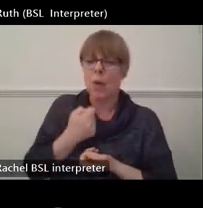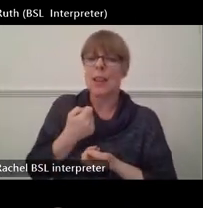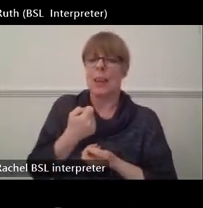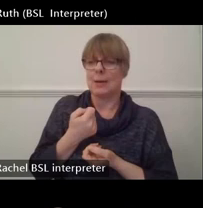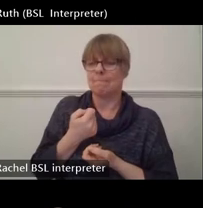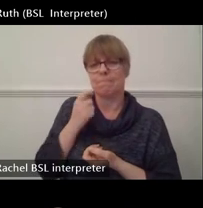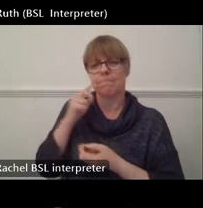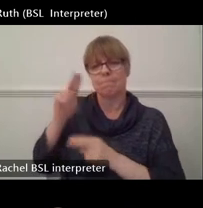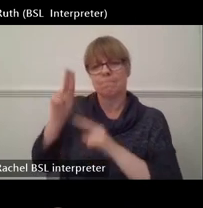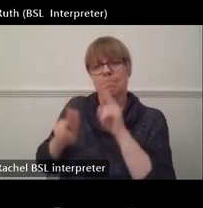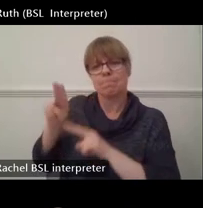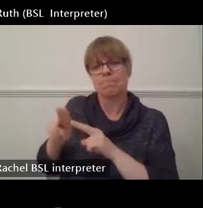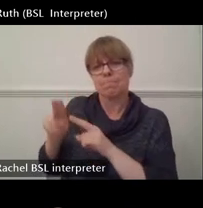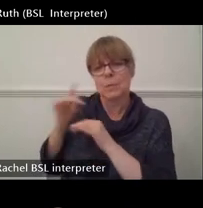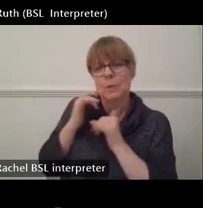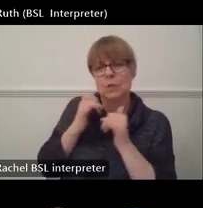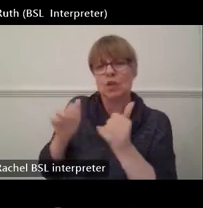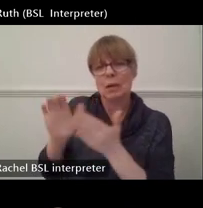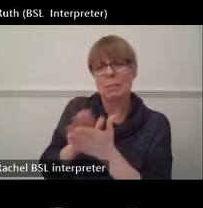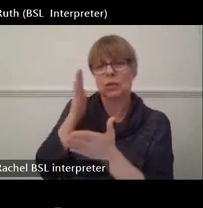good.